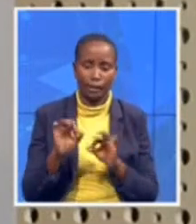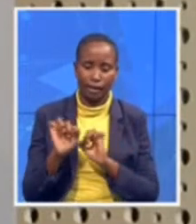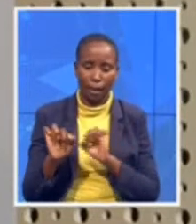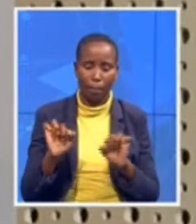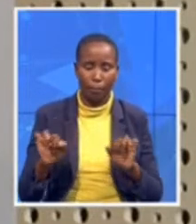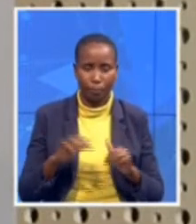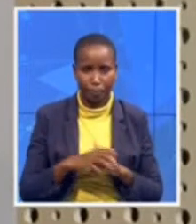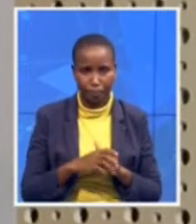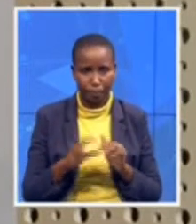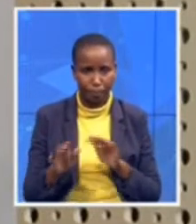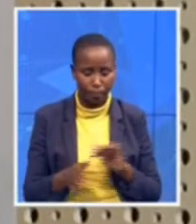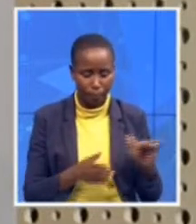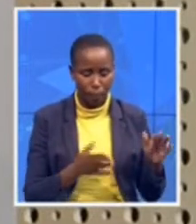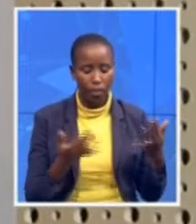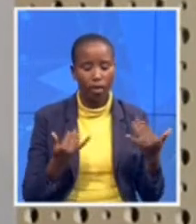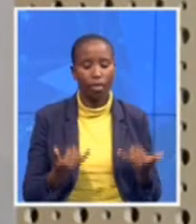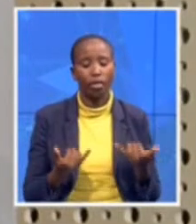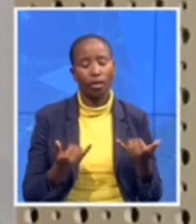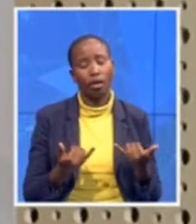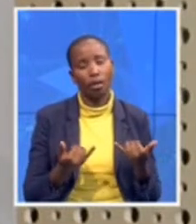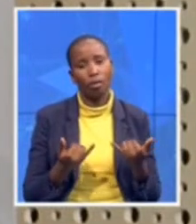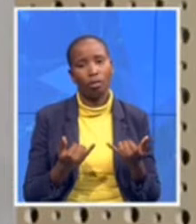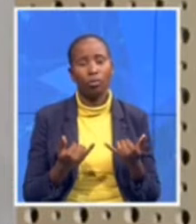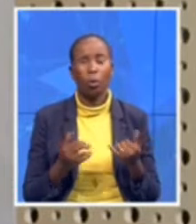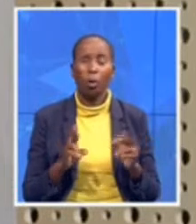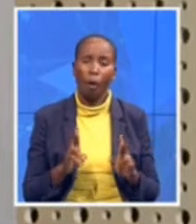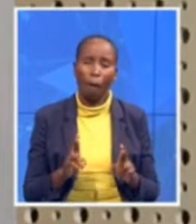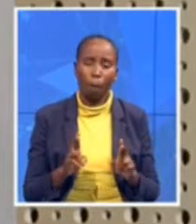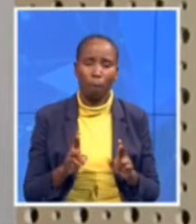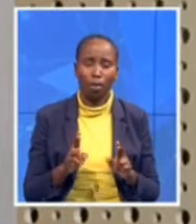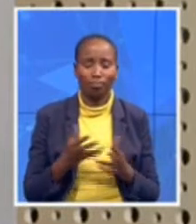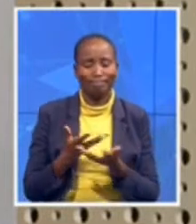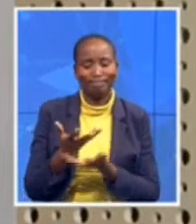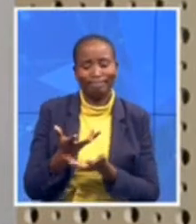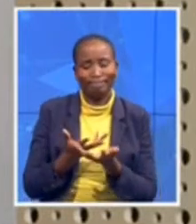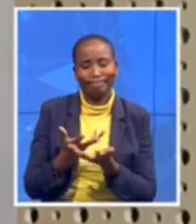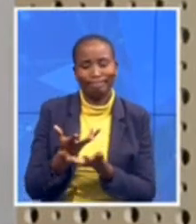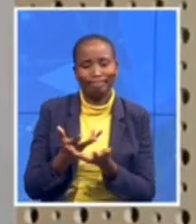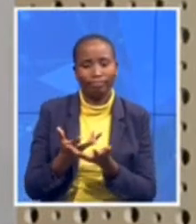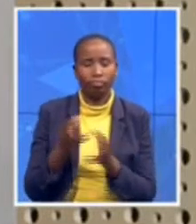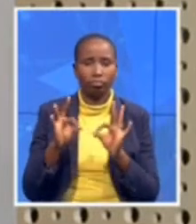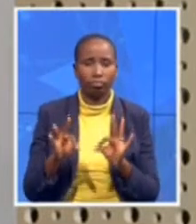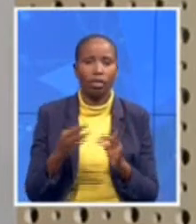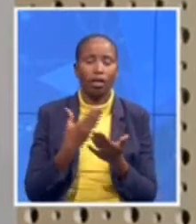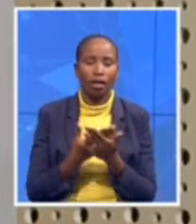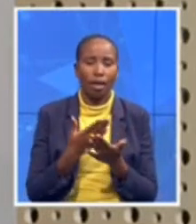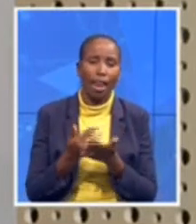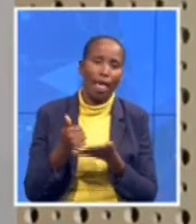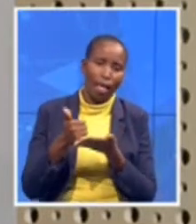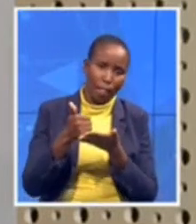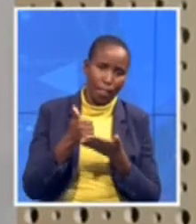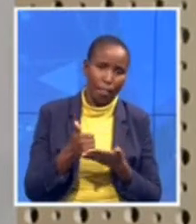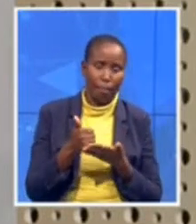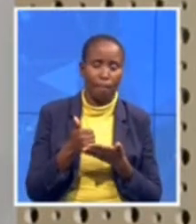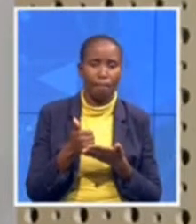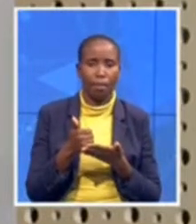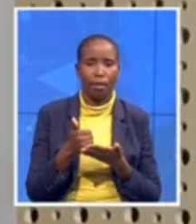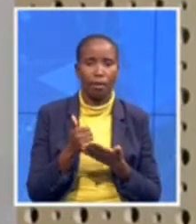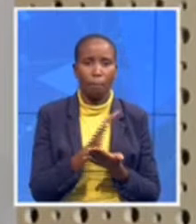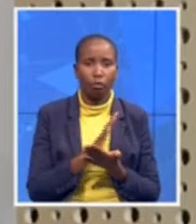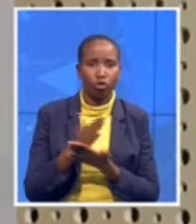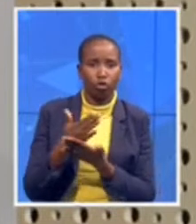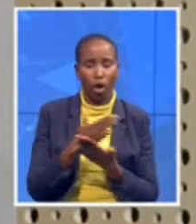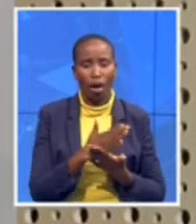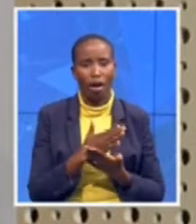a fruitful engagement that will assist us in really sharing the benefits and the implication of the FPB